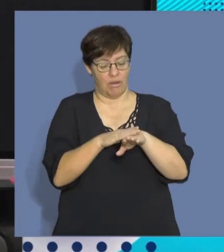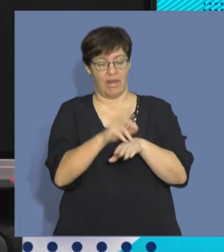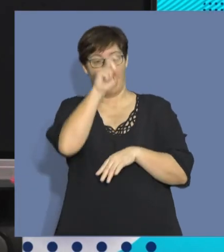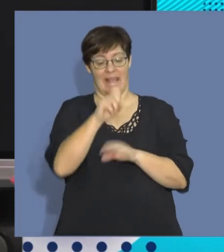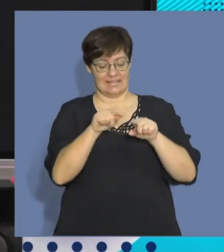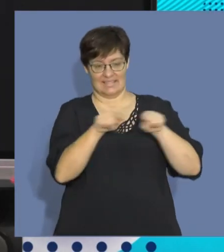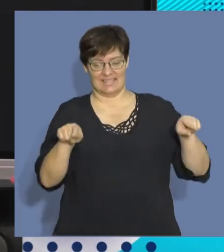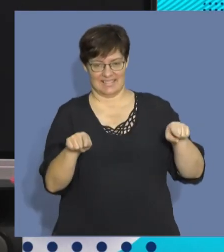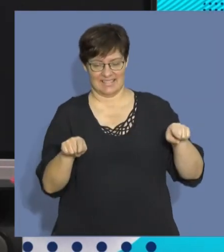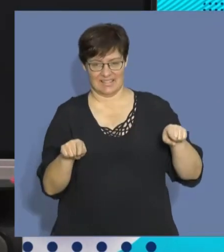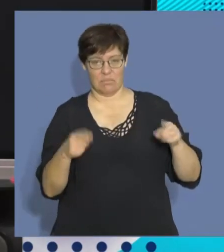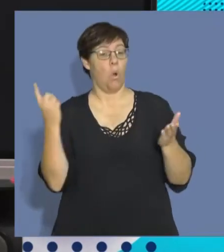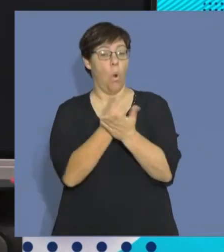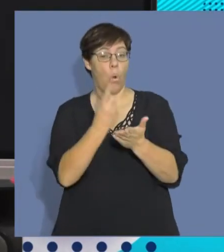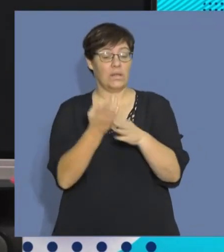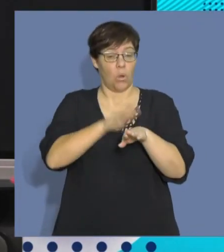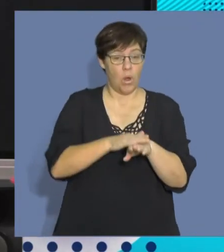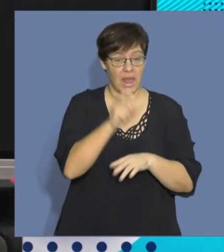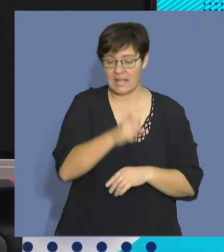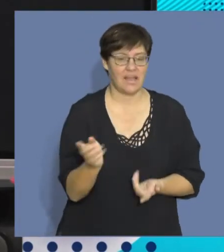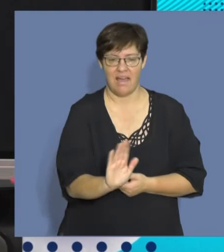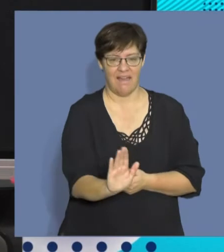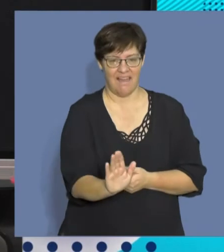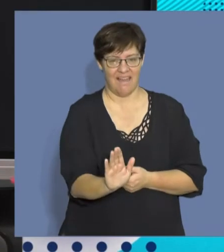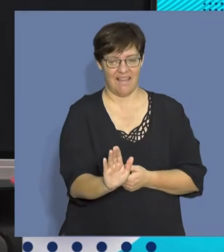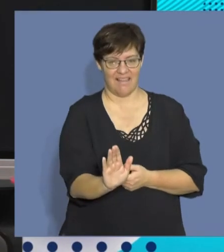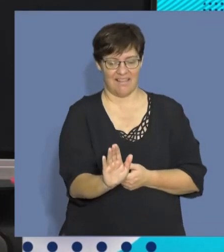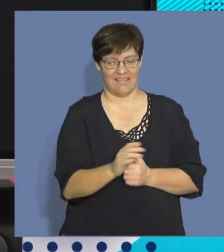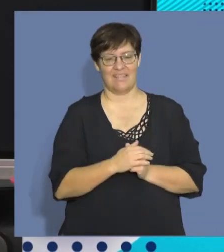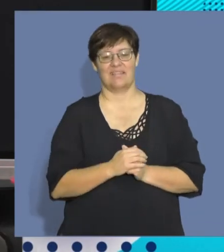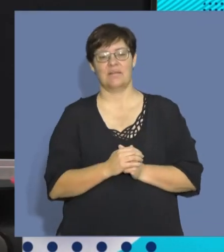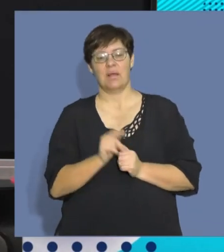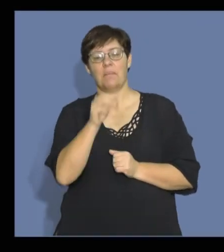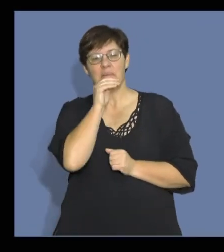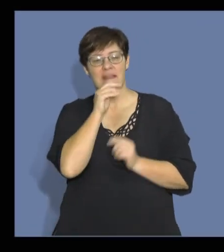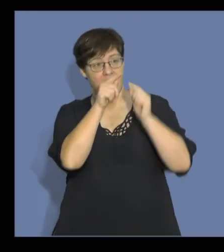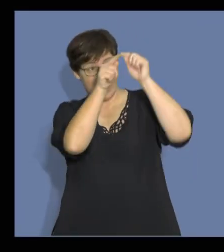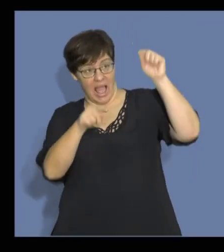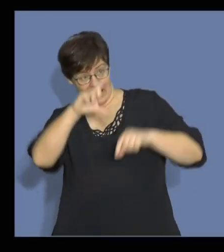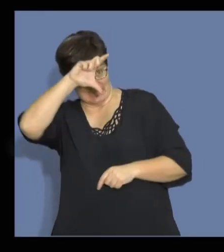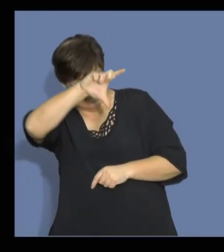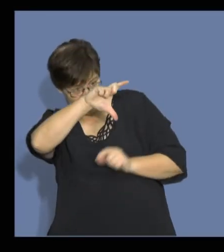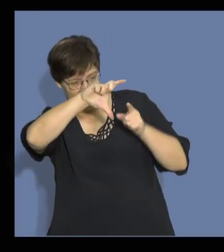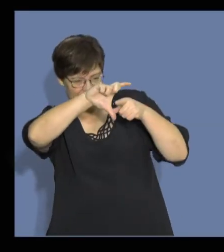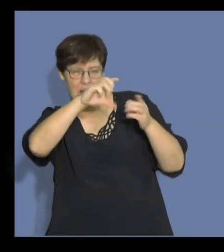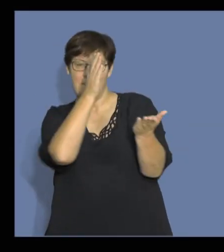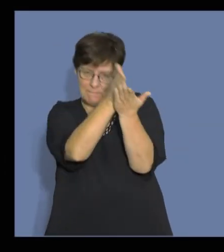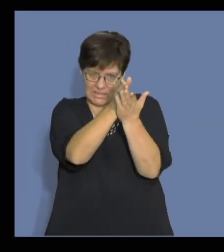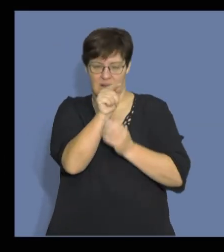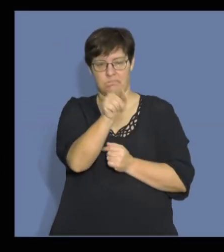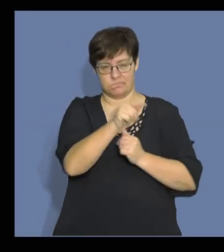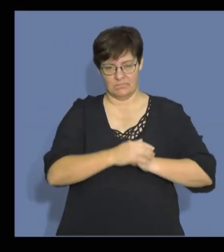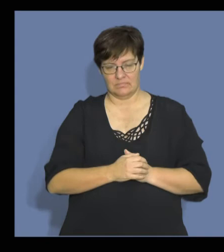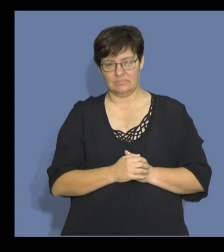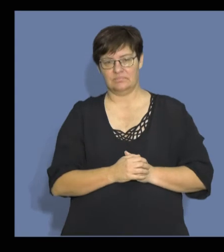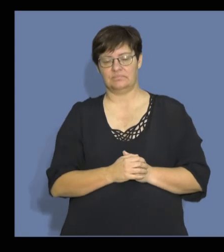the x-axis. It won't always be, and in our first example, it won't be. But yeah, so this is the midpoint